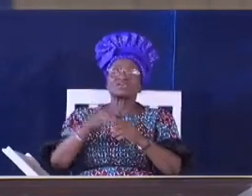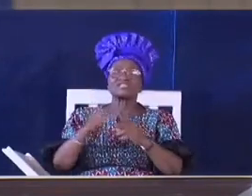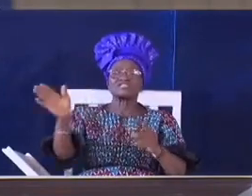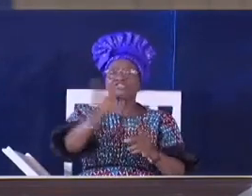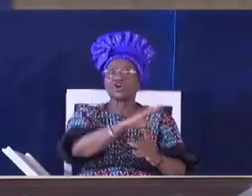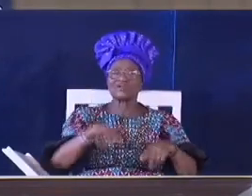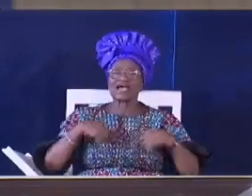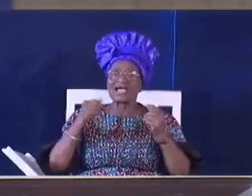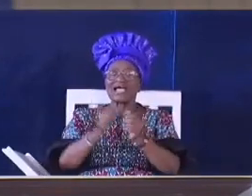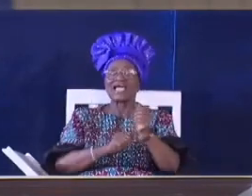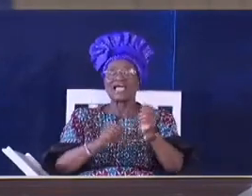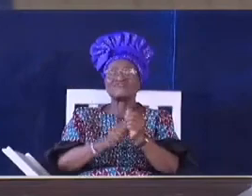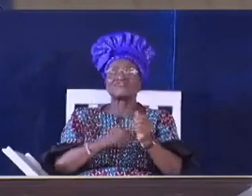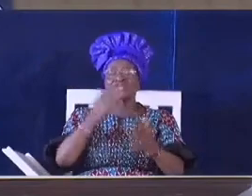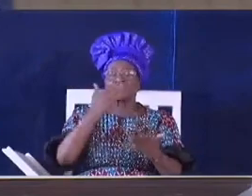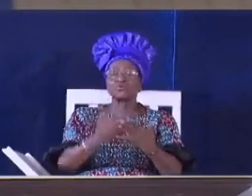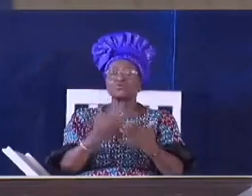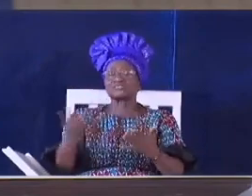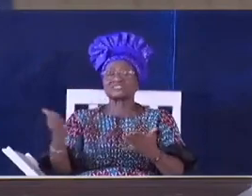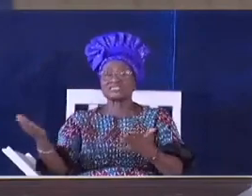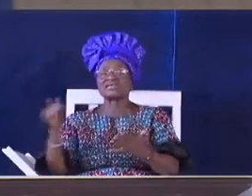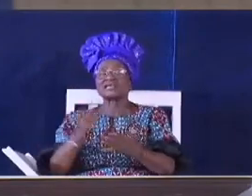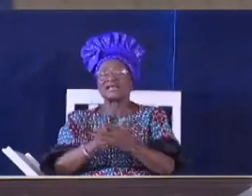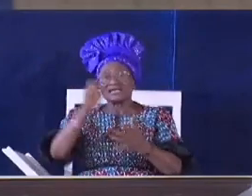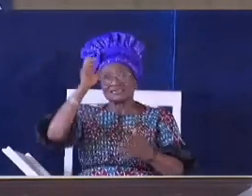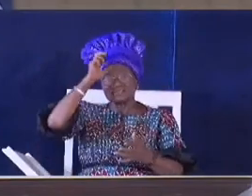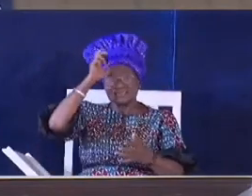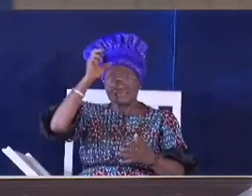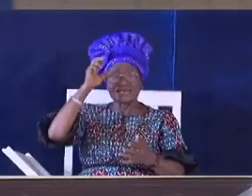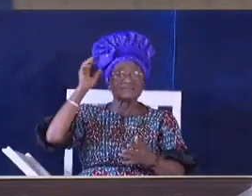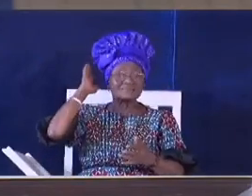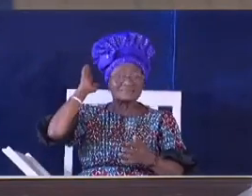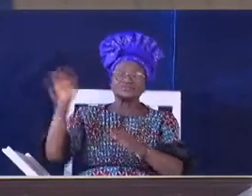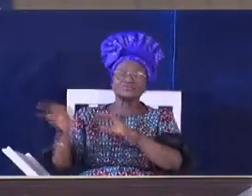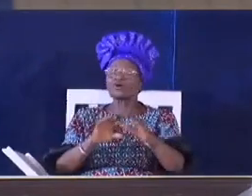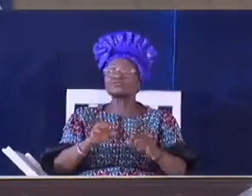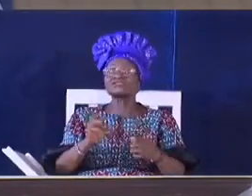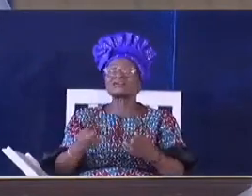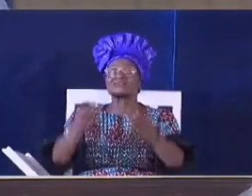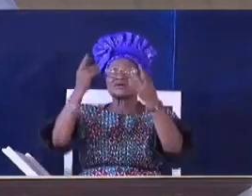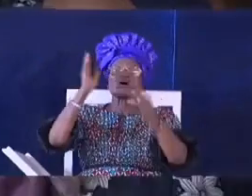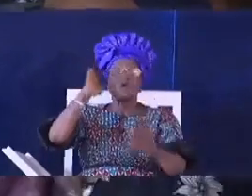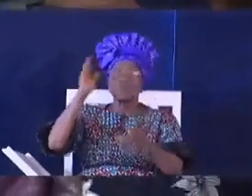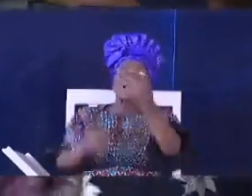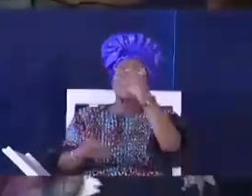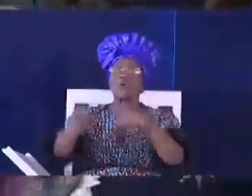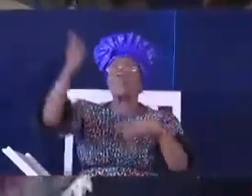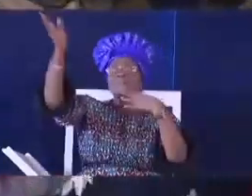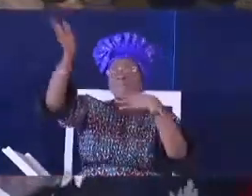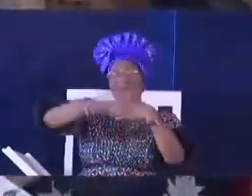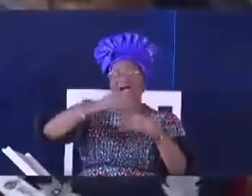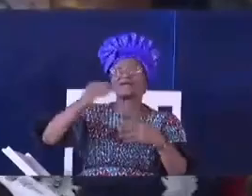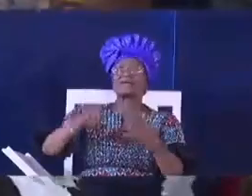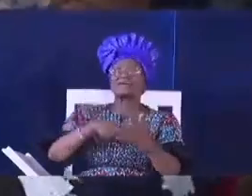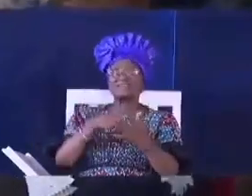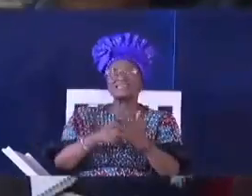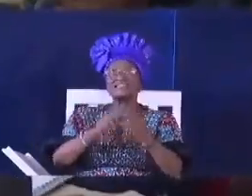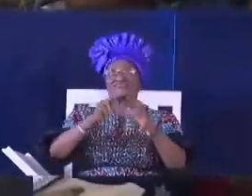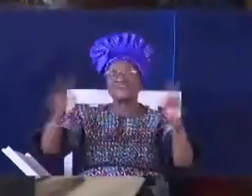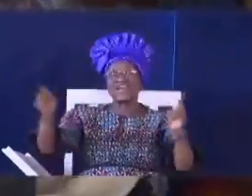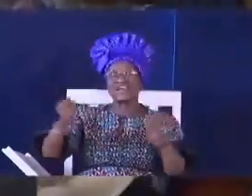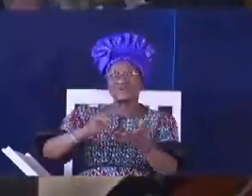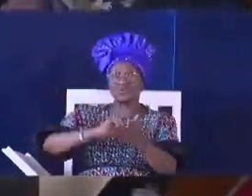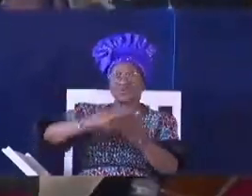good thing that they say can never resurrect, shall come back this very week in Jesus' name.